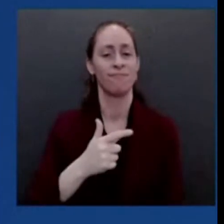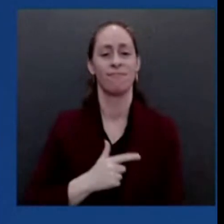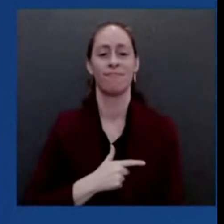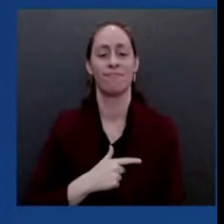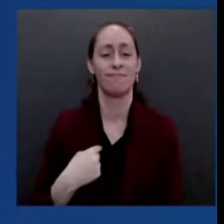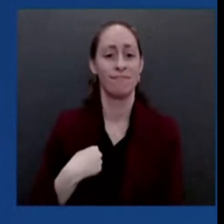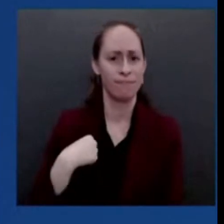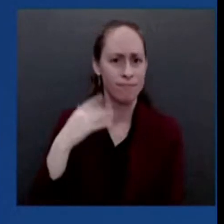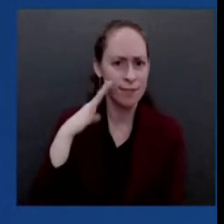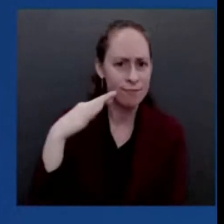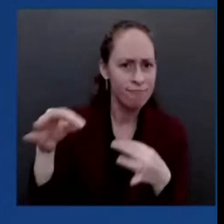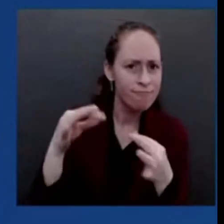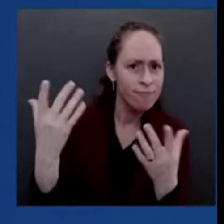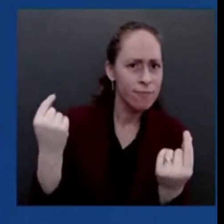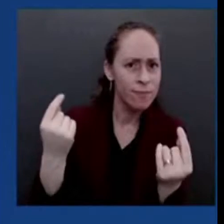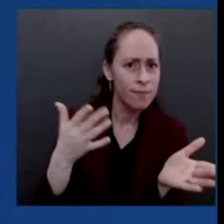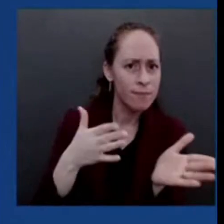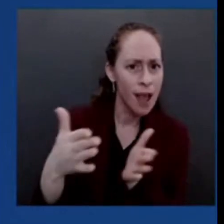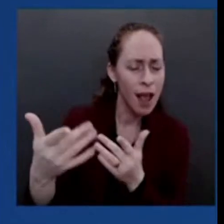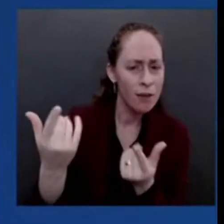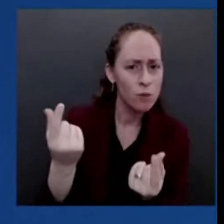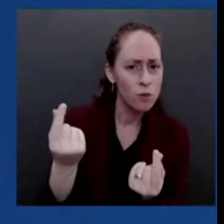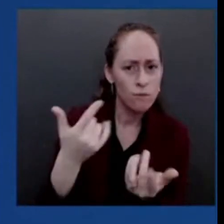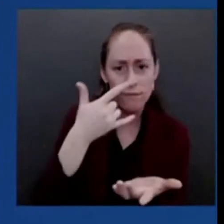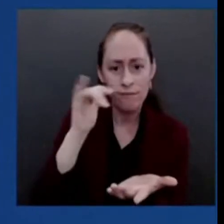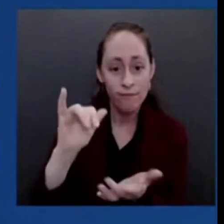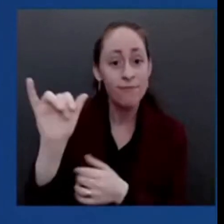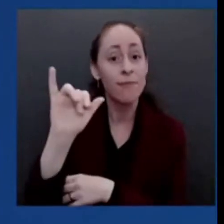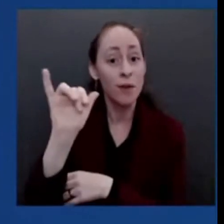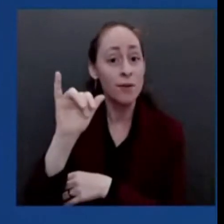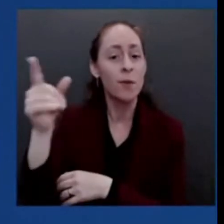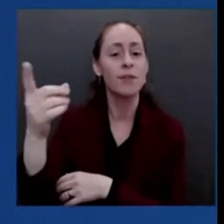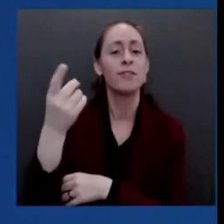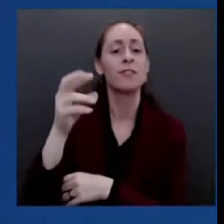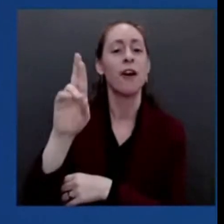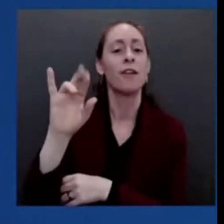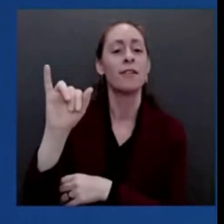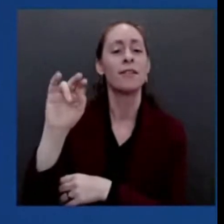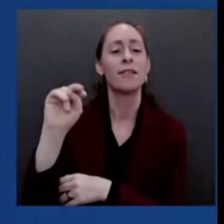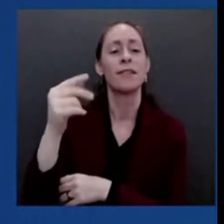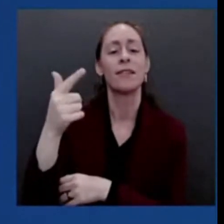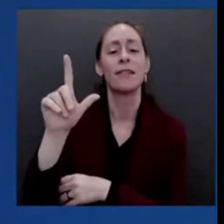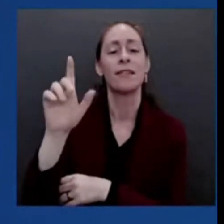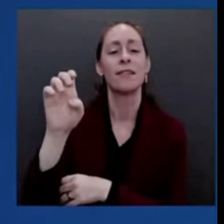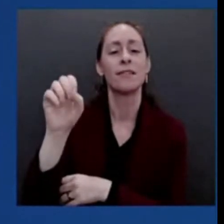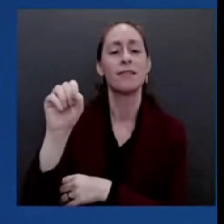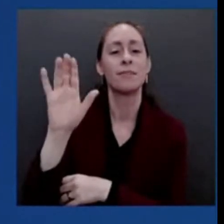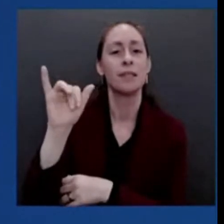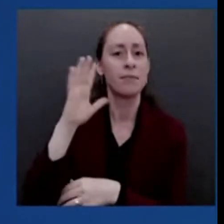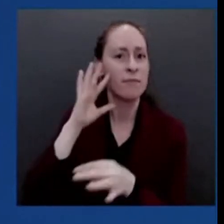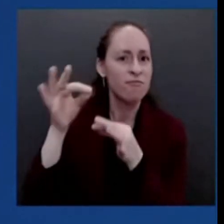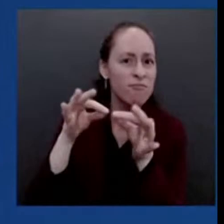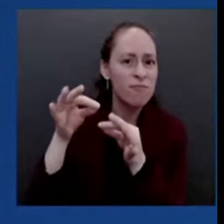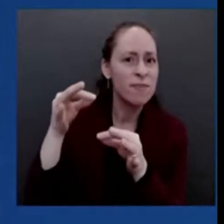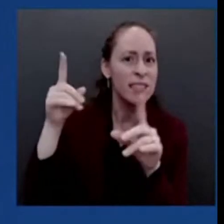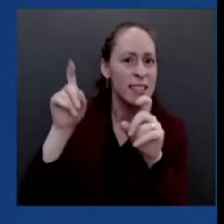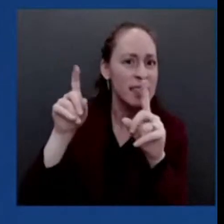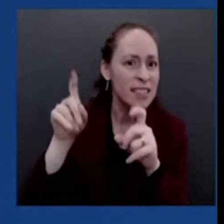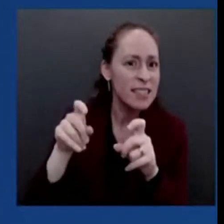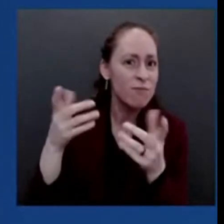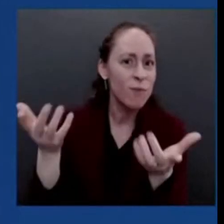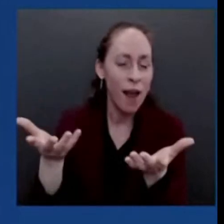capacity. We'll start with Dr. Walensky. Dr. Walensky? Good morning. Thank you, Jeff. I'd like to start by walking you through today's